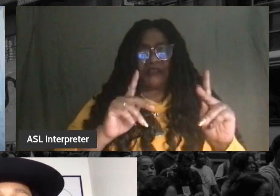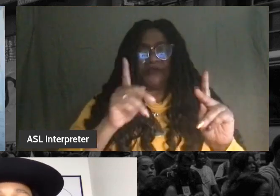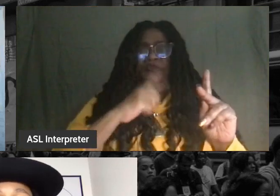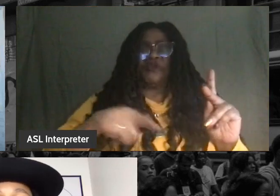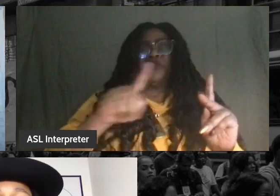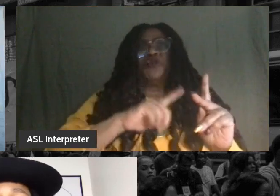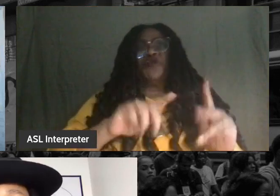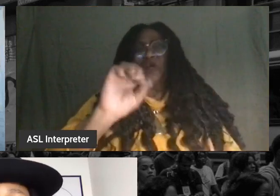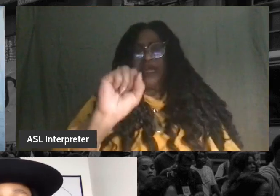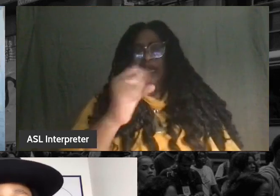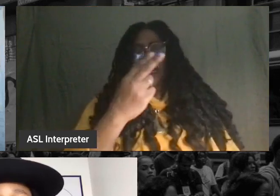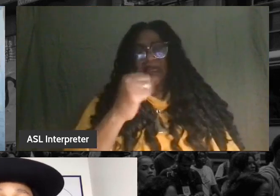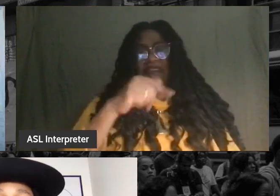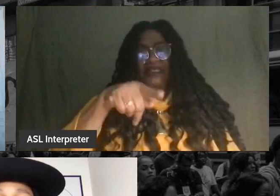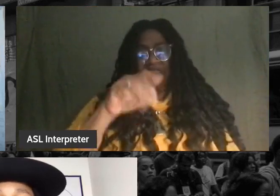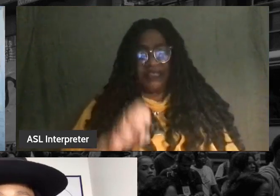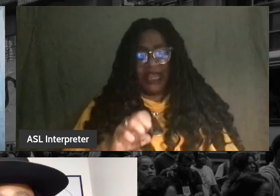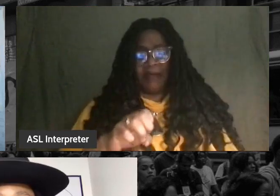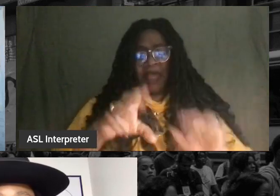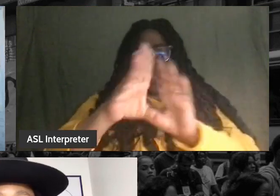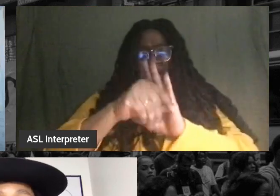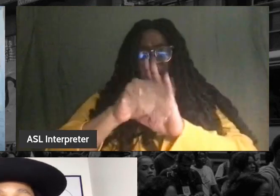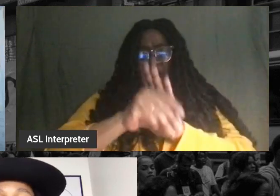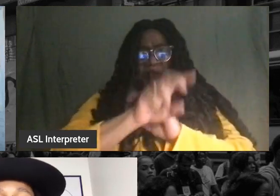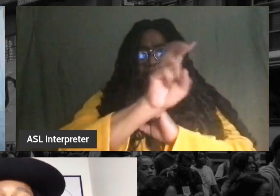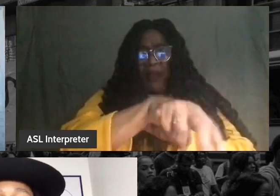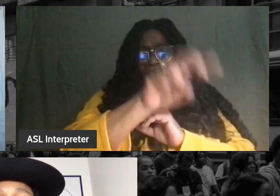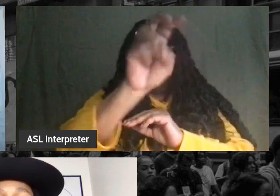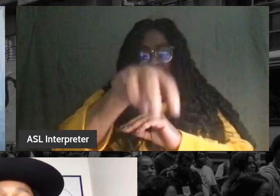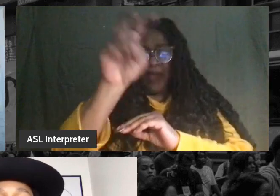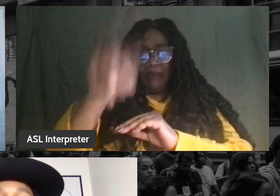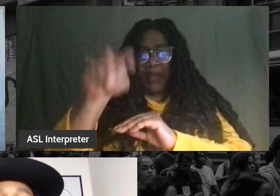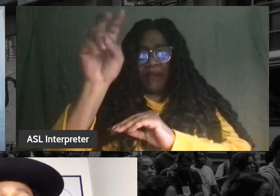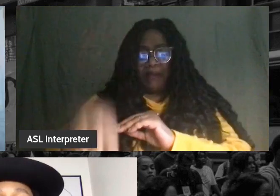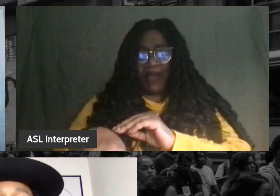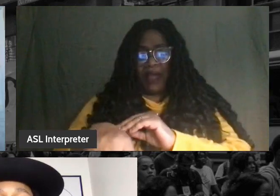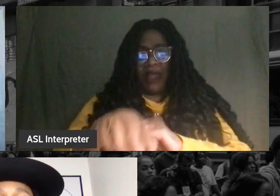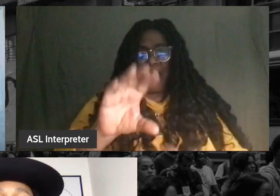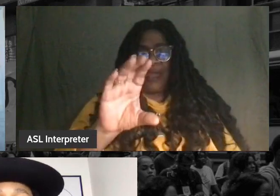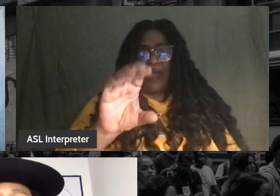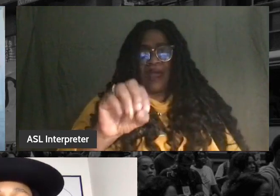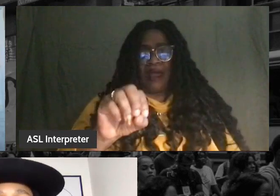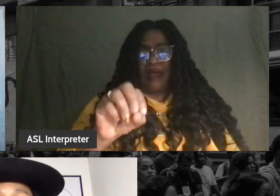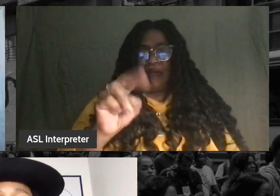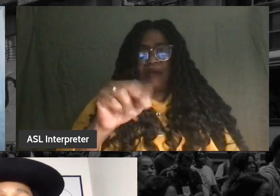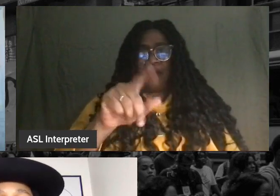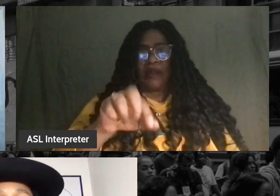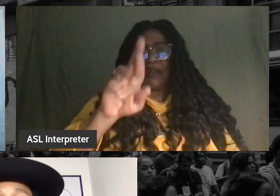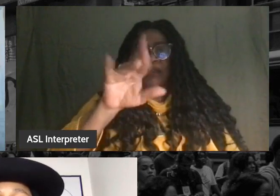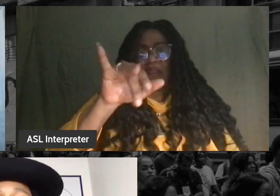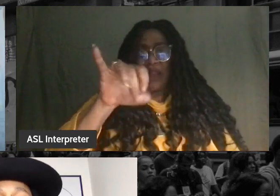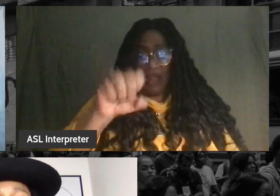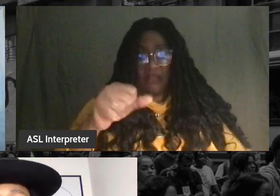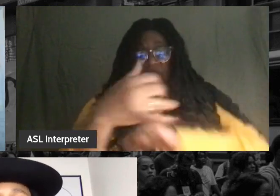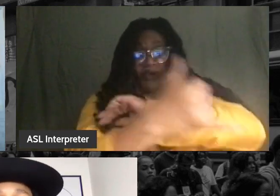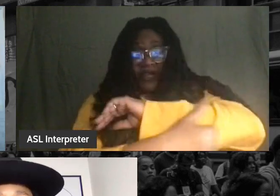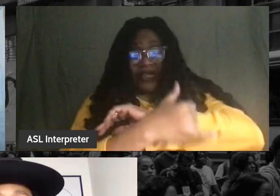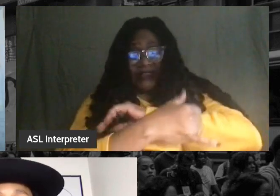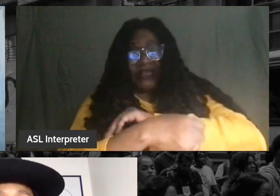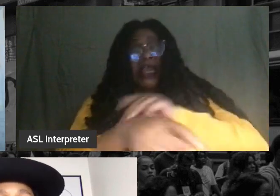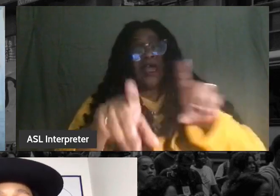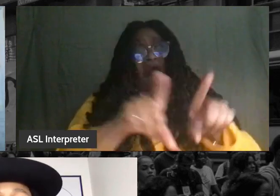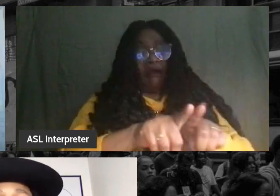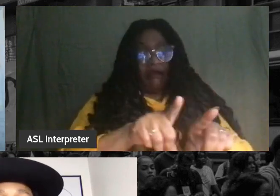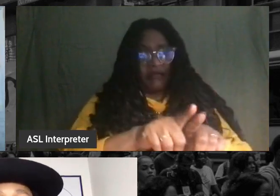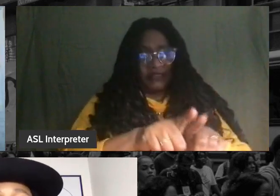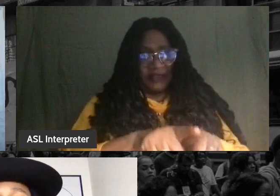Up at film festivals around the country. And I've also been able to screen Shape Up at private